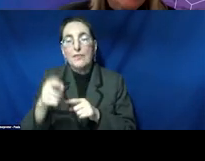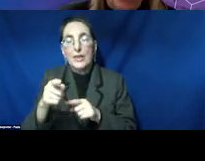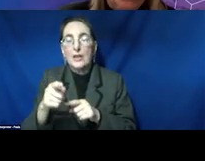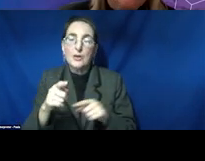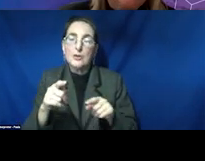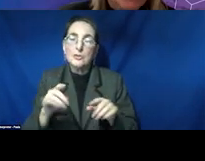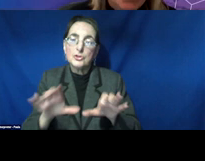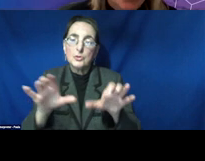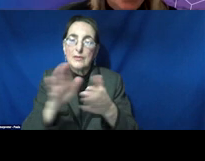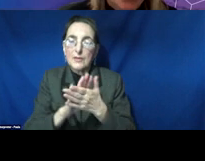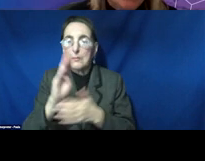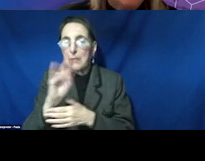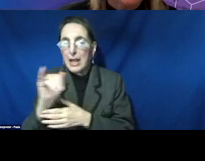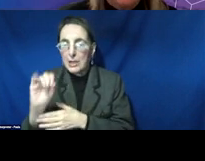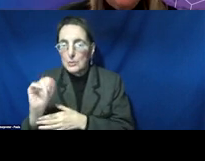pending support.